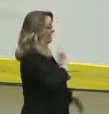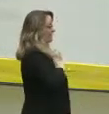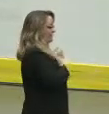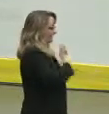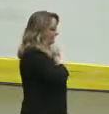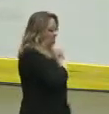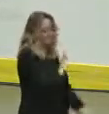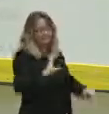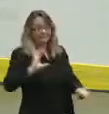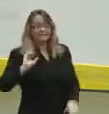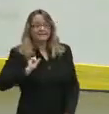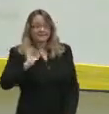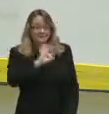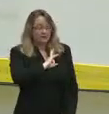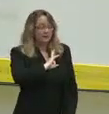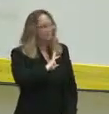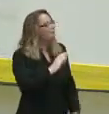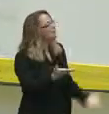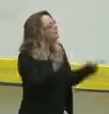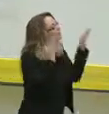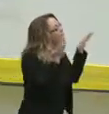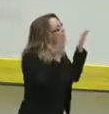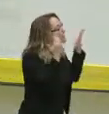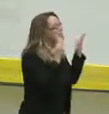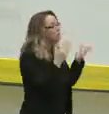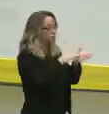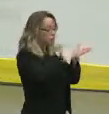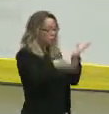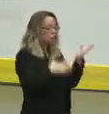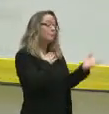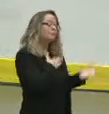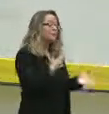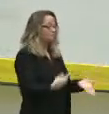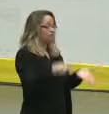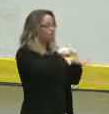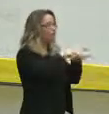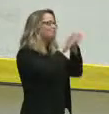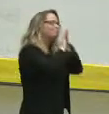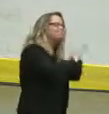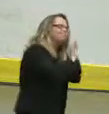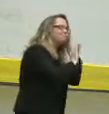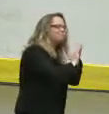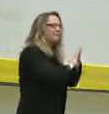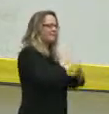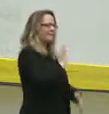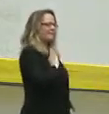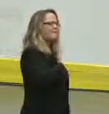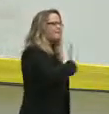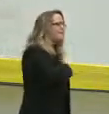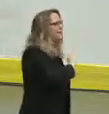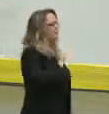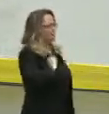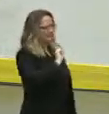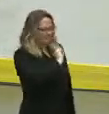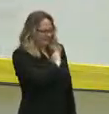that our students give a standing ovation for the faculty and staff who have dedicated their lives to your learning and development.